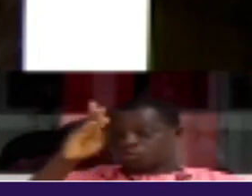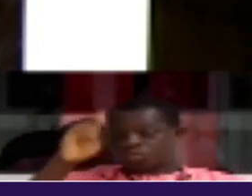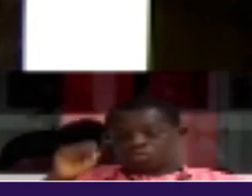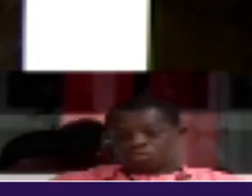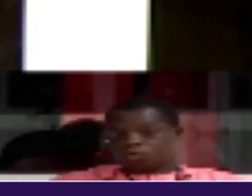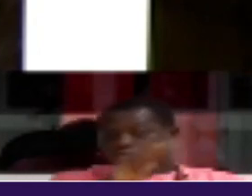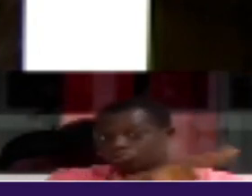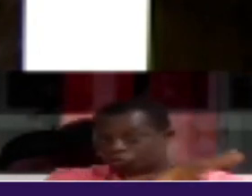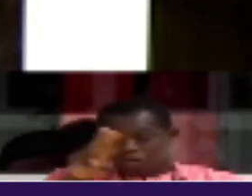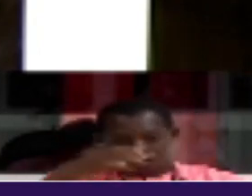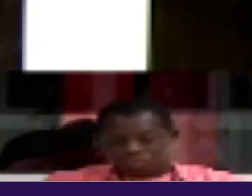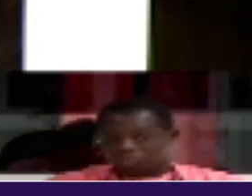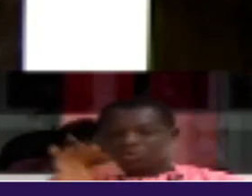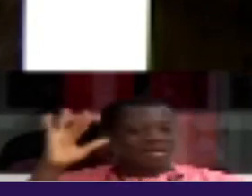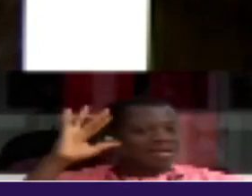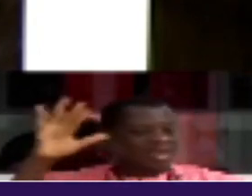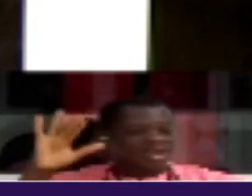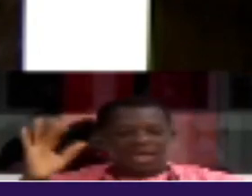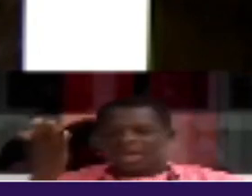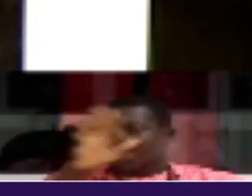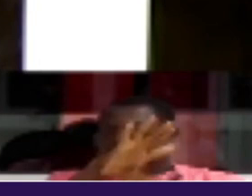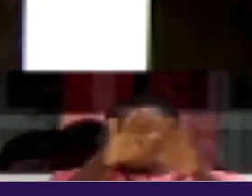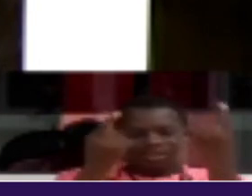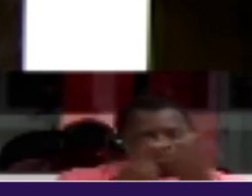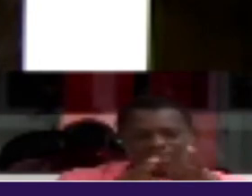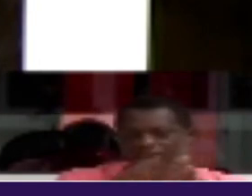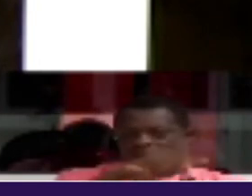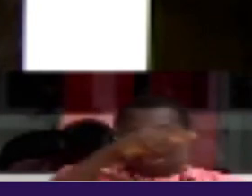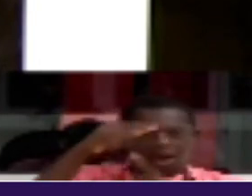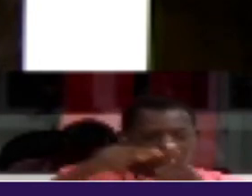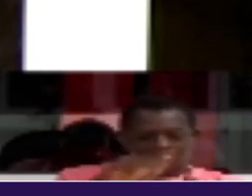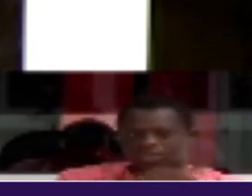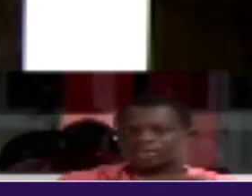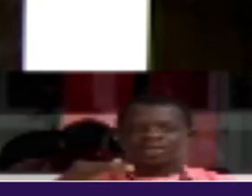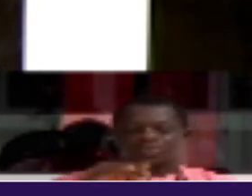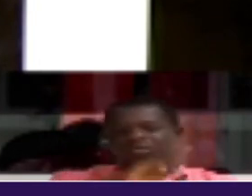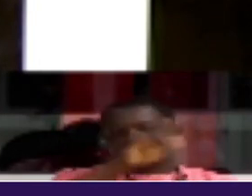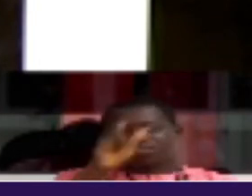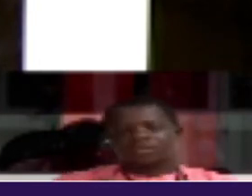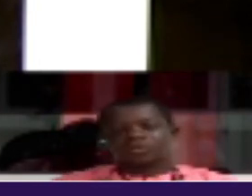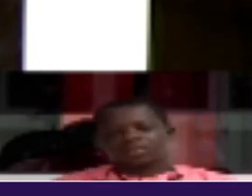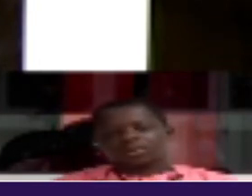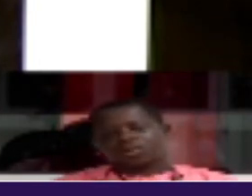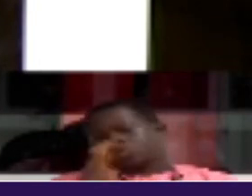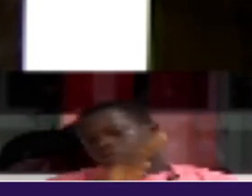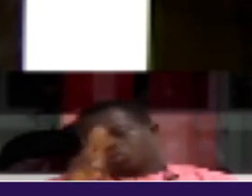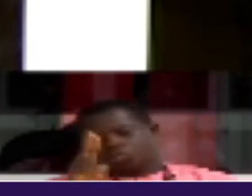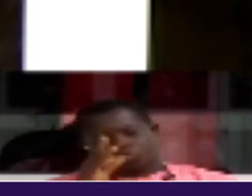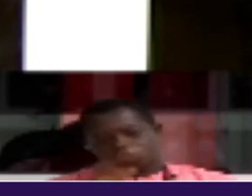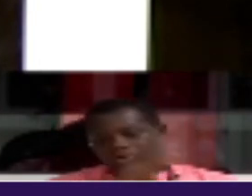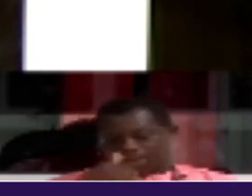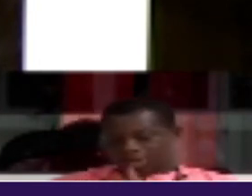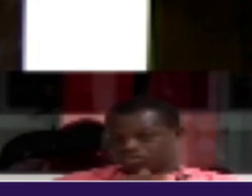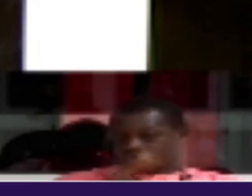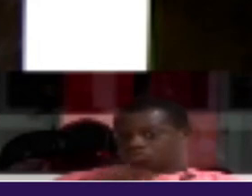not that I about want to hear. The killing of this person. No, it's not that I don't want to hear anything, but I don't hear anything.